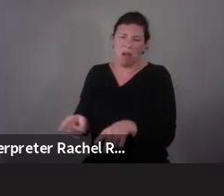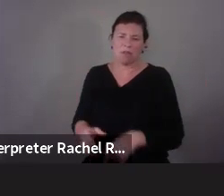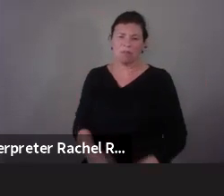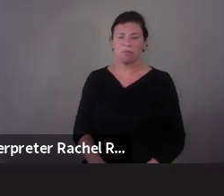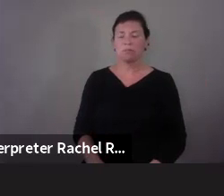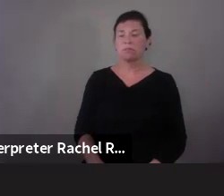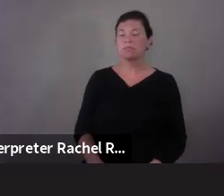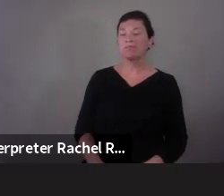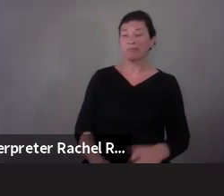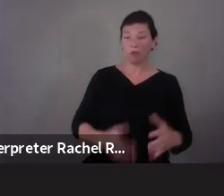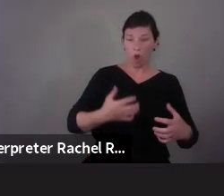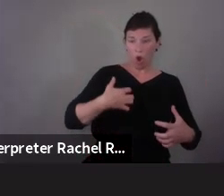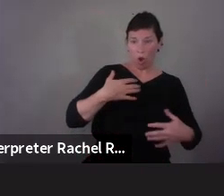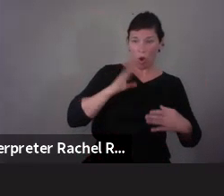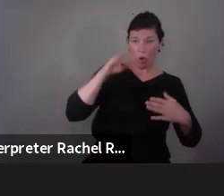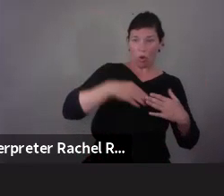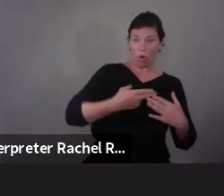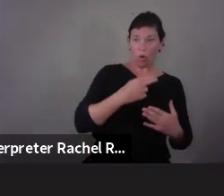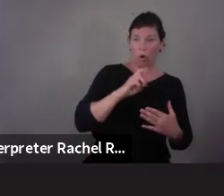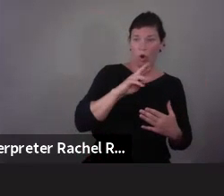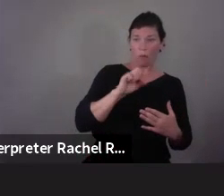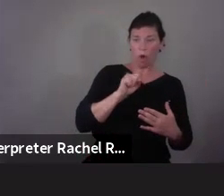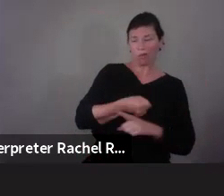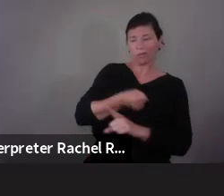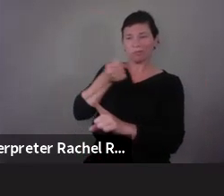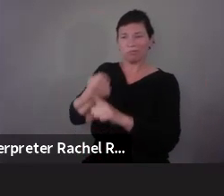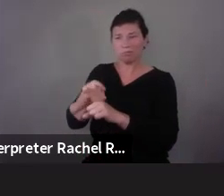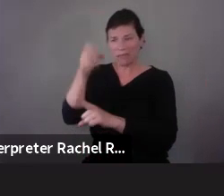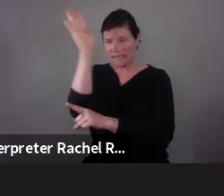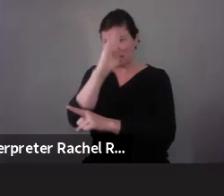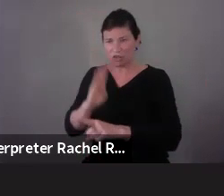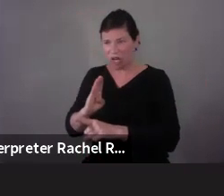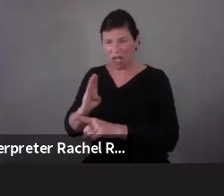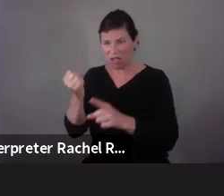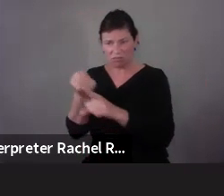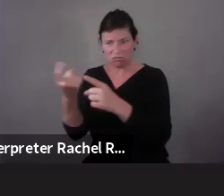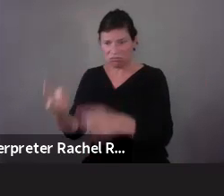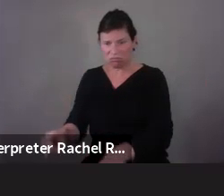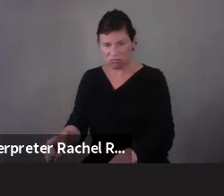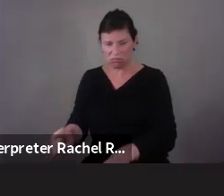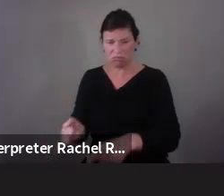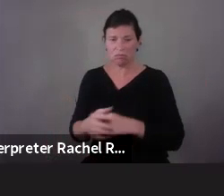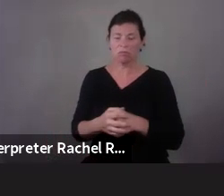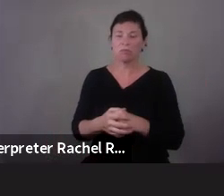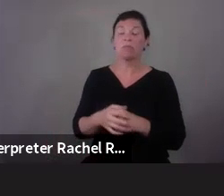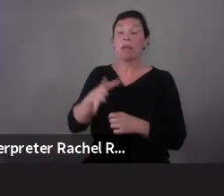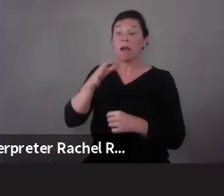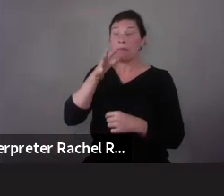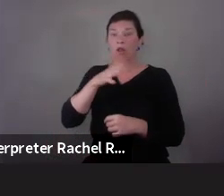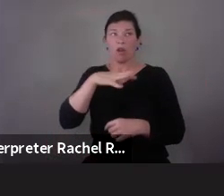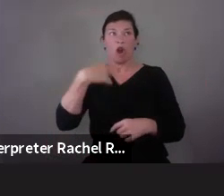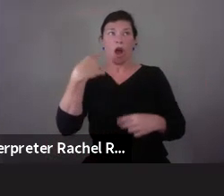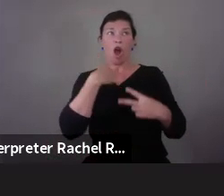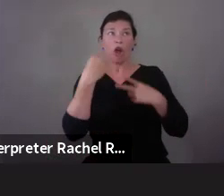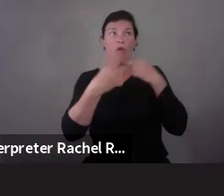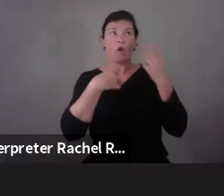hormones triggered her schizophrenic episode. She was documented as to saying she heard a voice from God